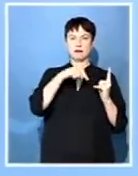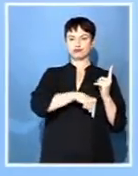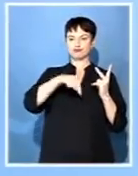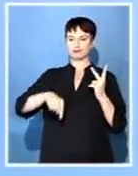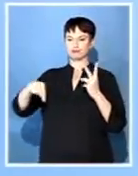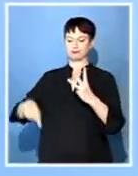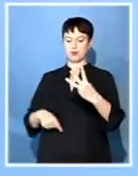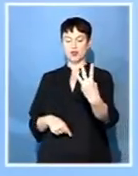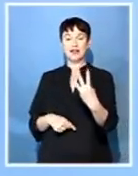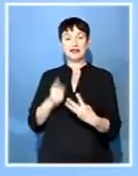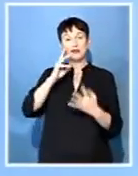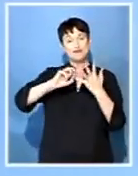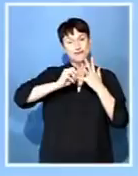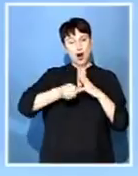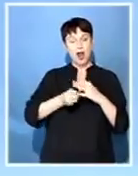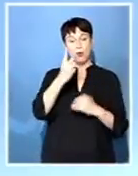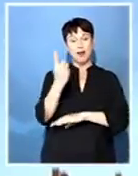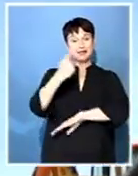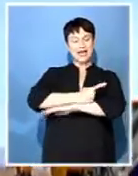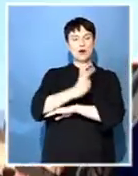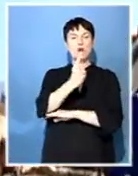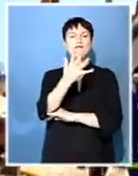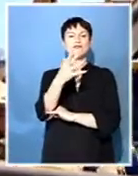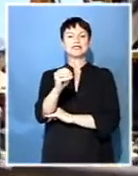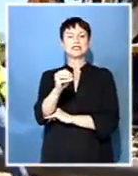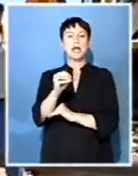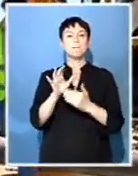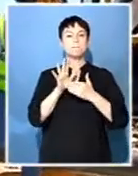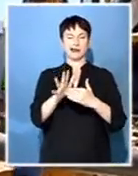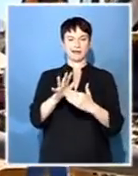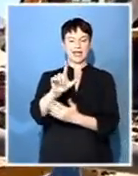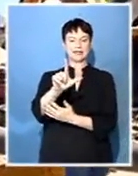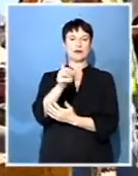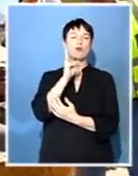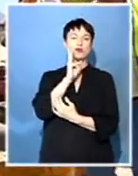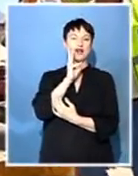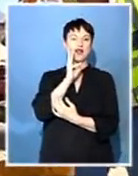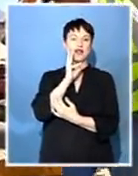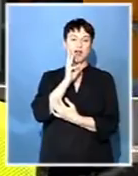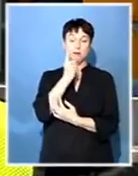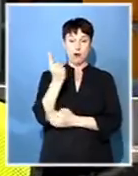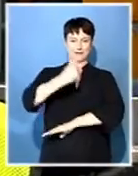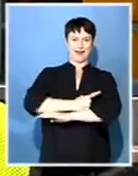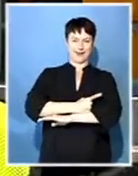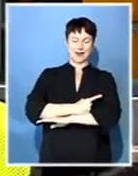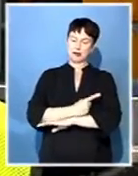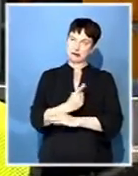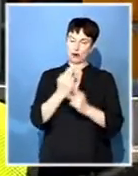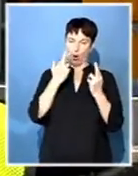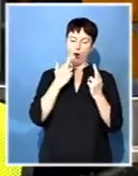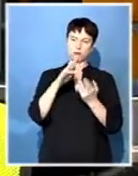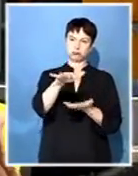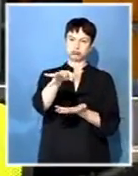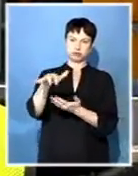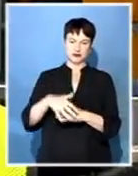an additional 150 million litres of water per day from an estimated 50 sites. Rigs are coming from all over the